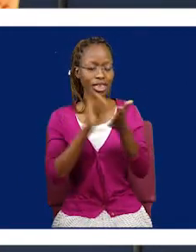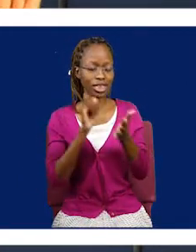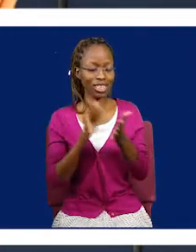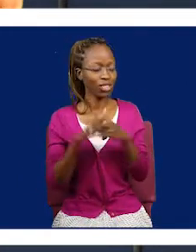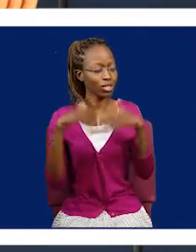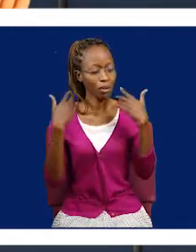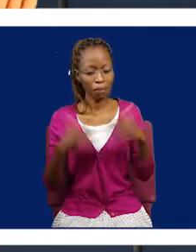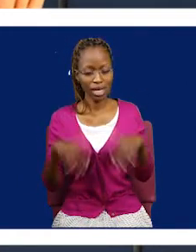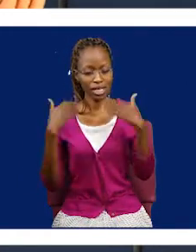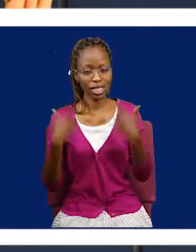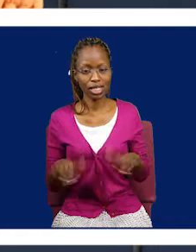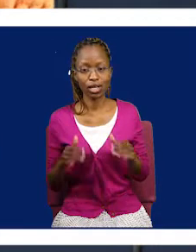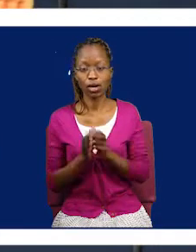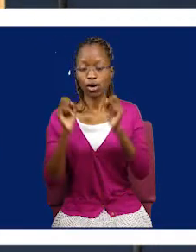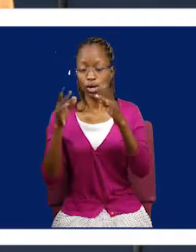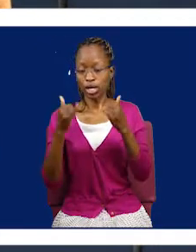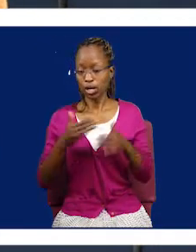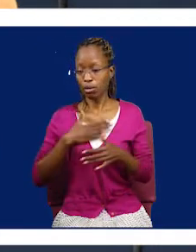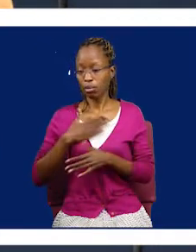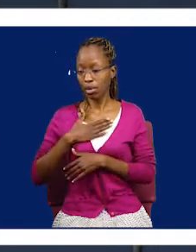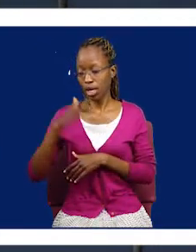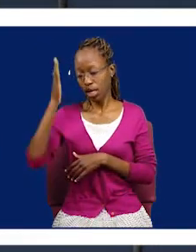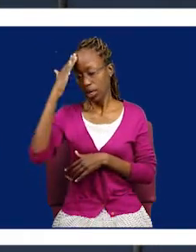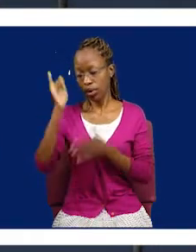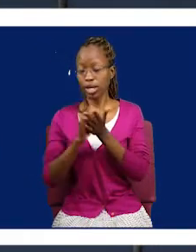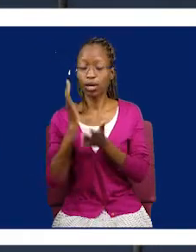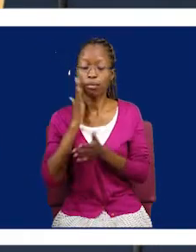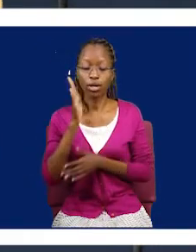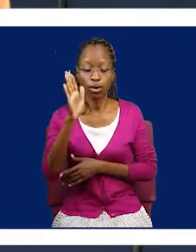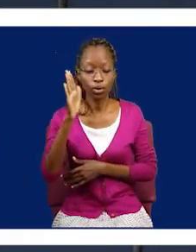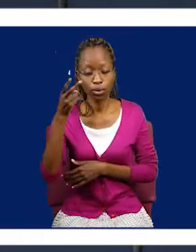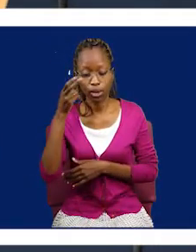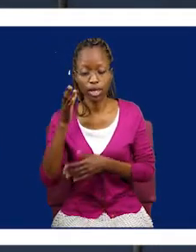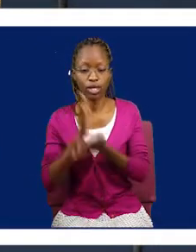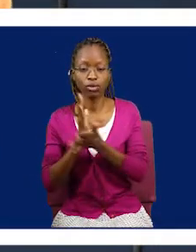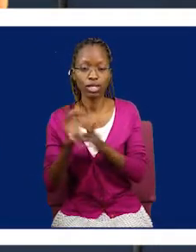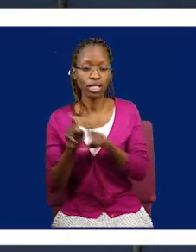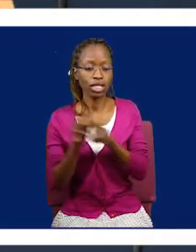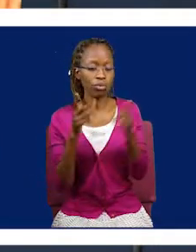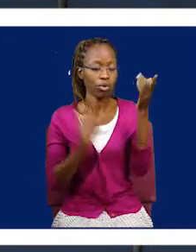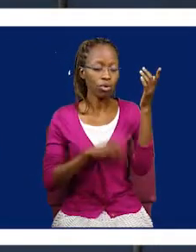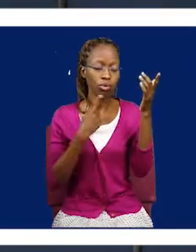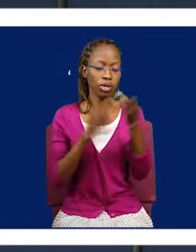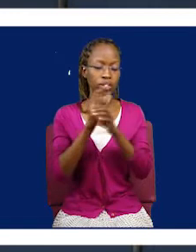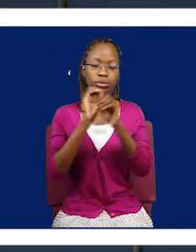was amazing. Yeah. Now, I'm sure, Charlie, your mom will hear the truth and you won't be